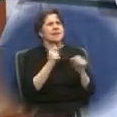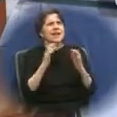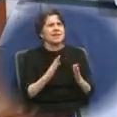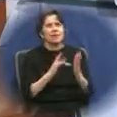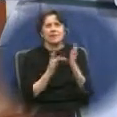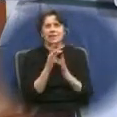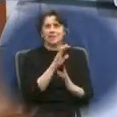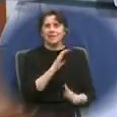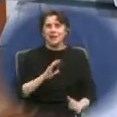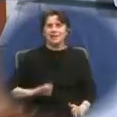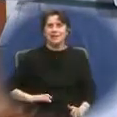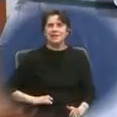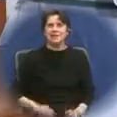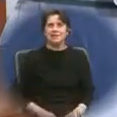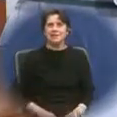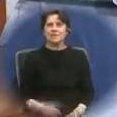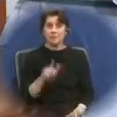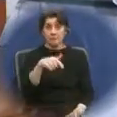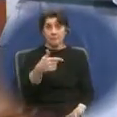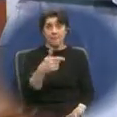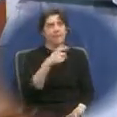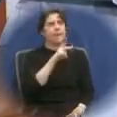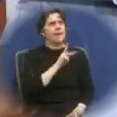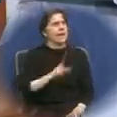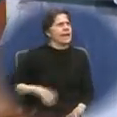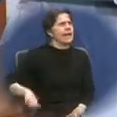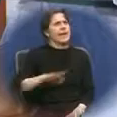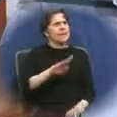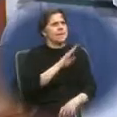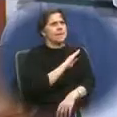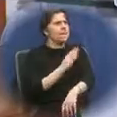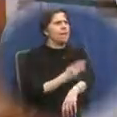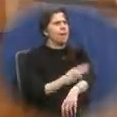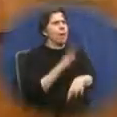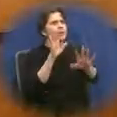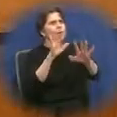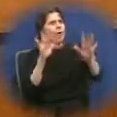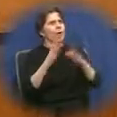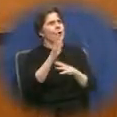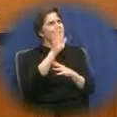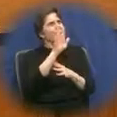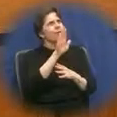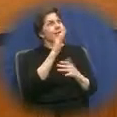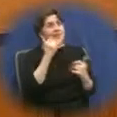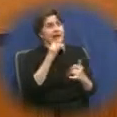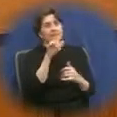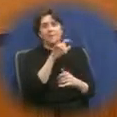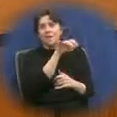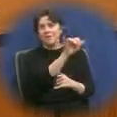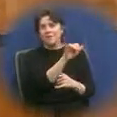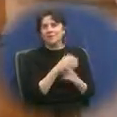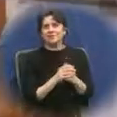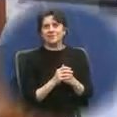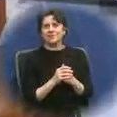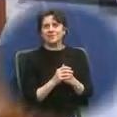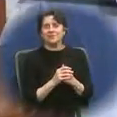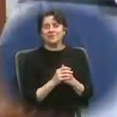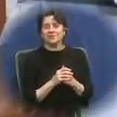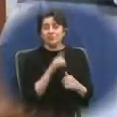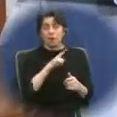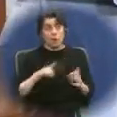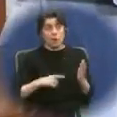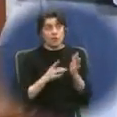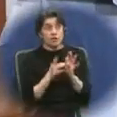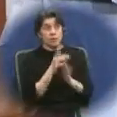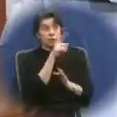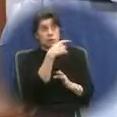Savior, Jesus Christ. For the kingdom, the power, and the glory are yours, now and forever. Lord Jesus Christ, who said to